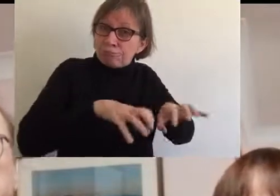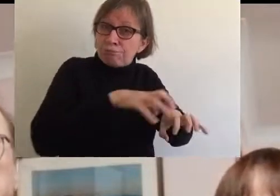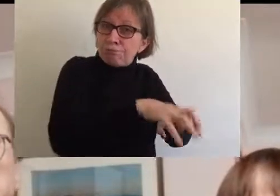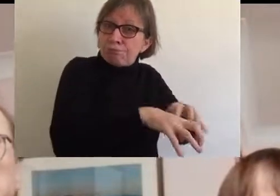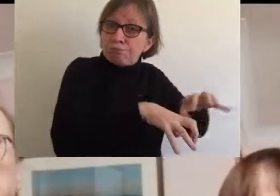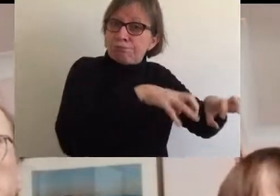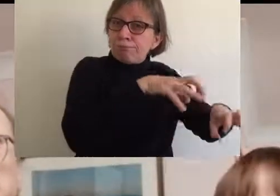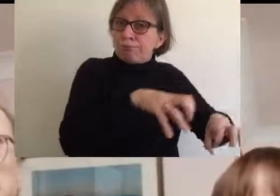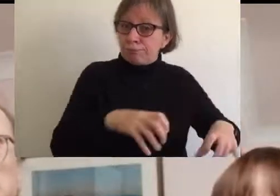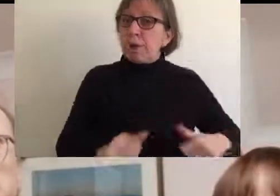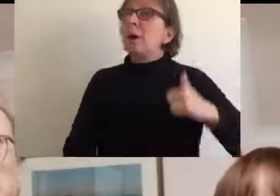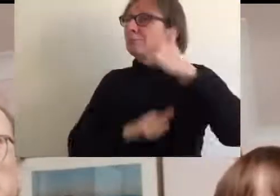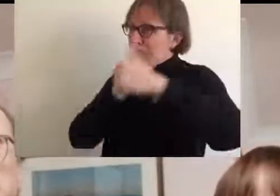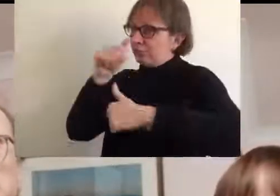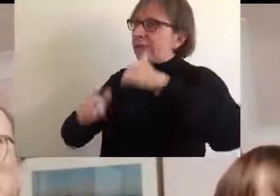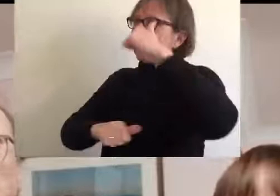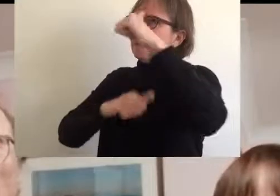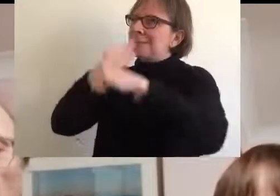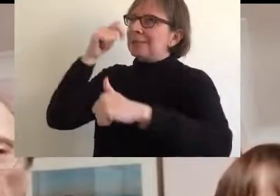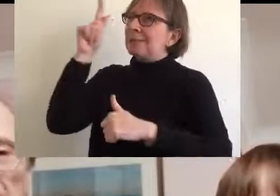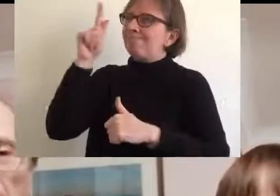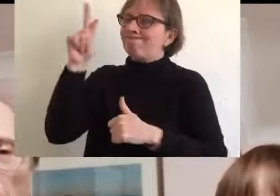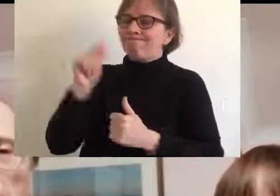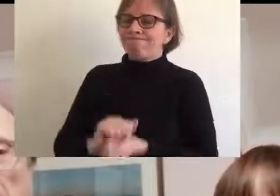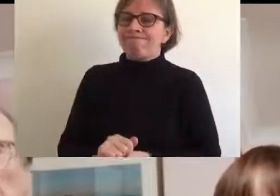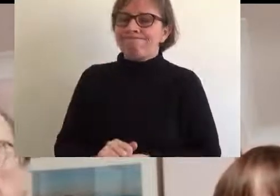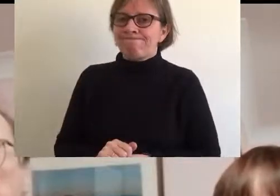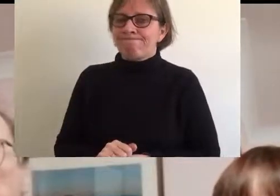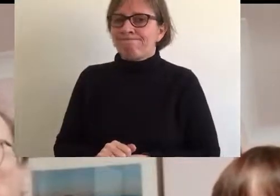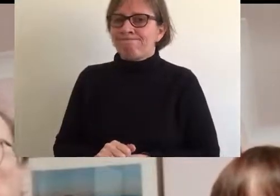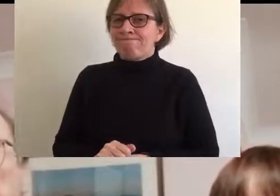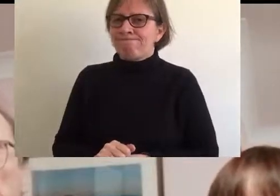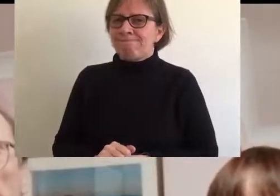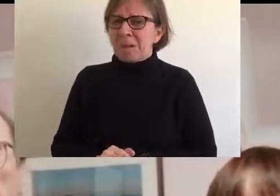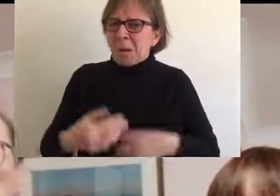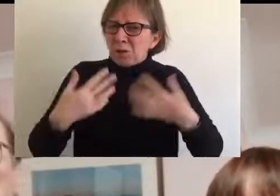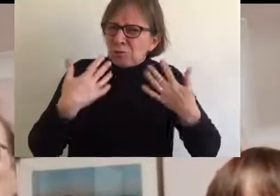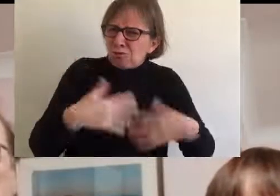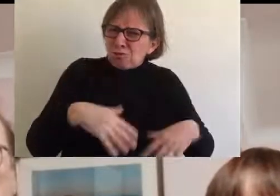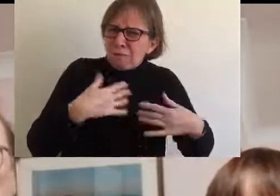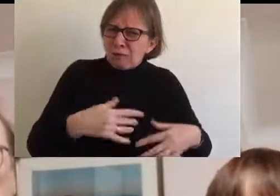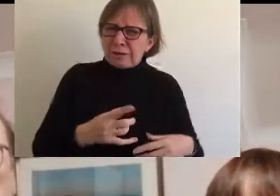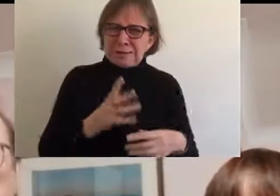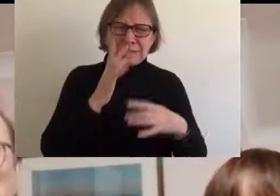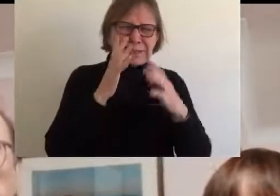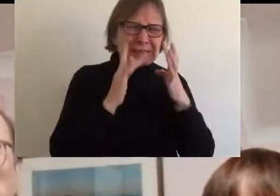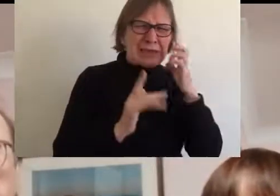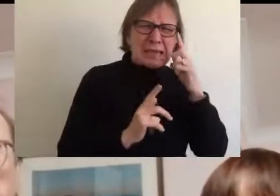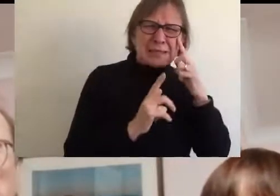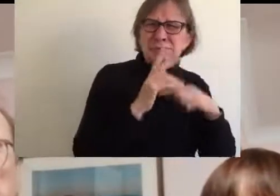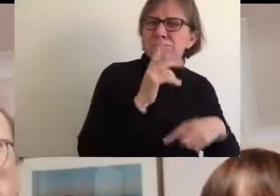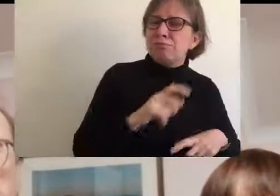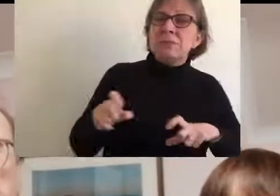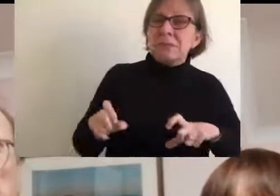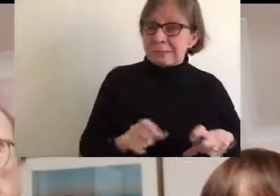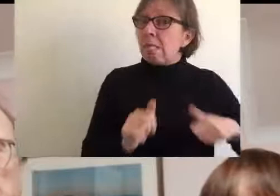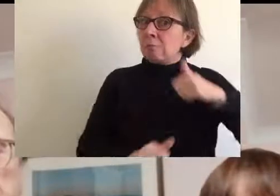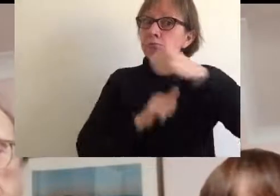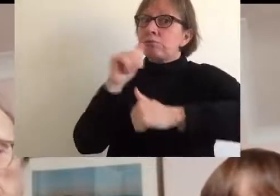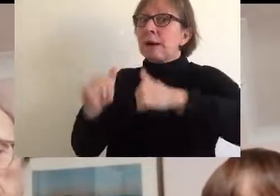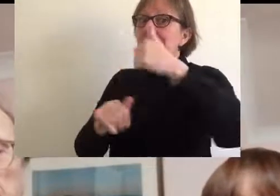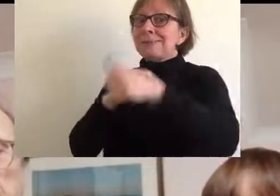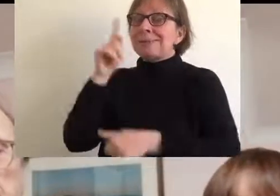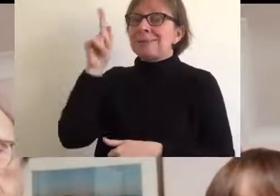and among all creatures. We sing your praise among suffering and tears. We sing